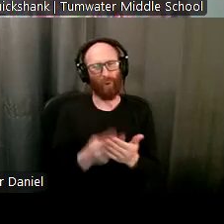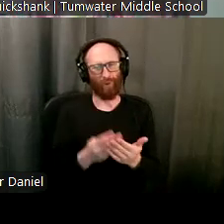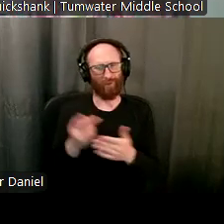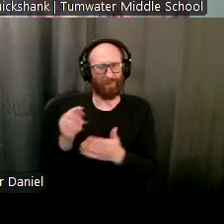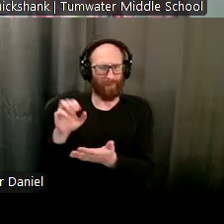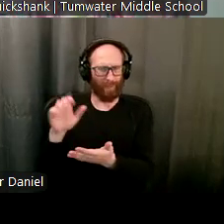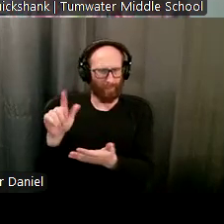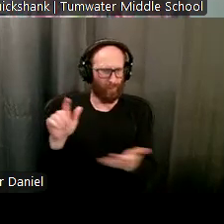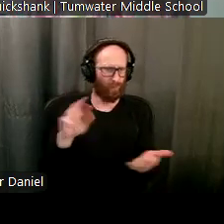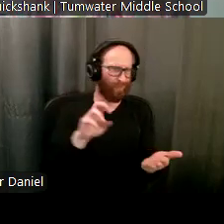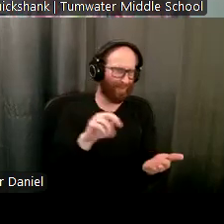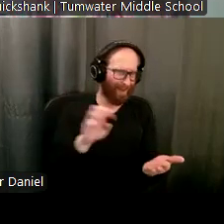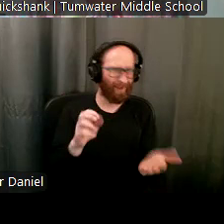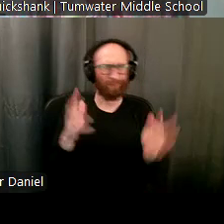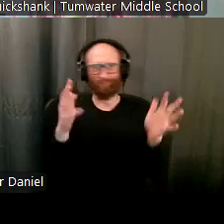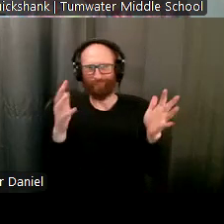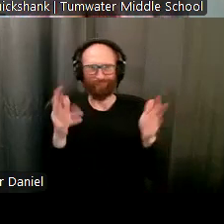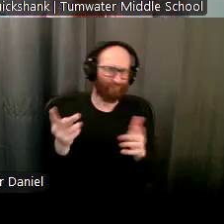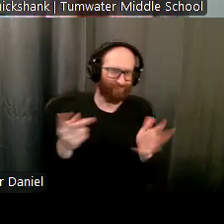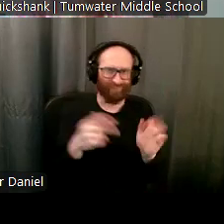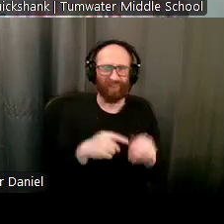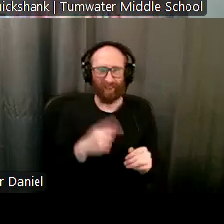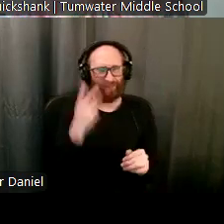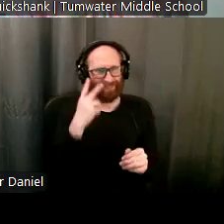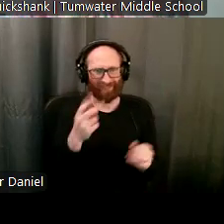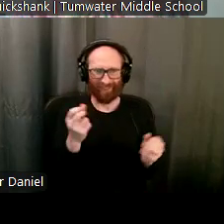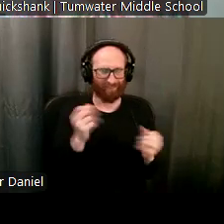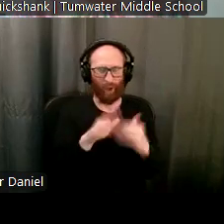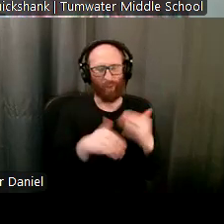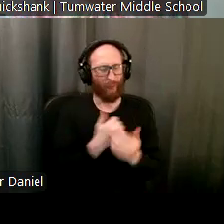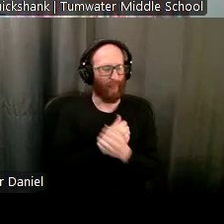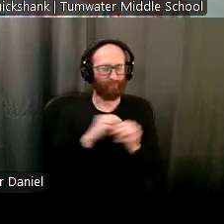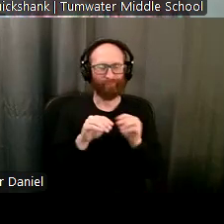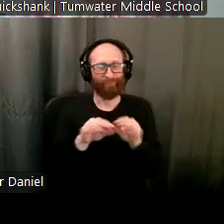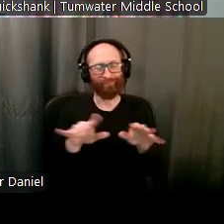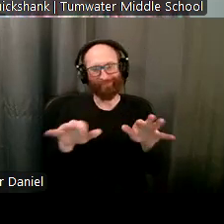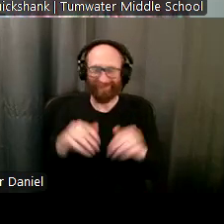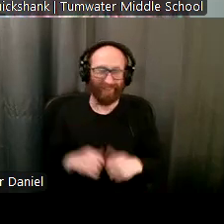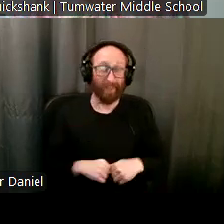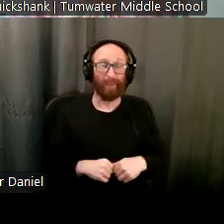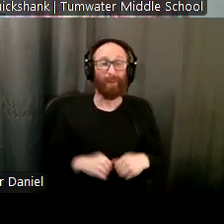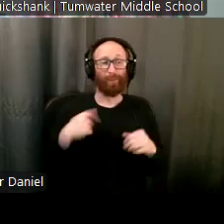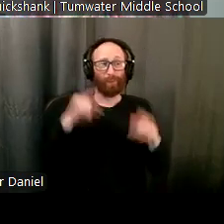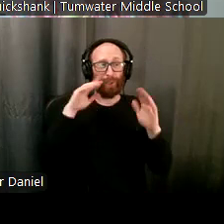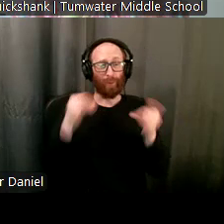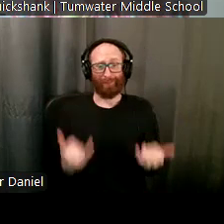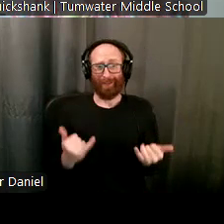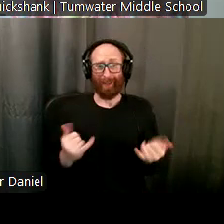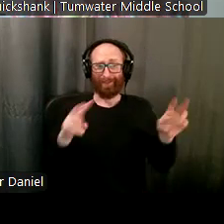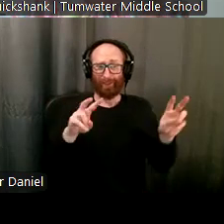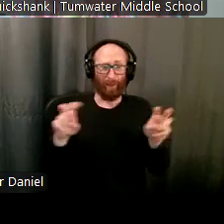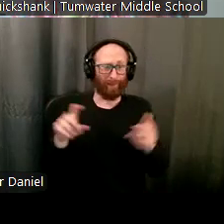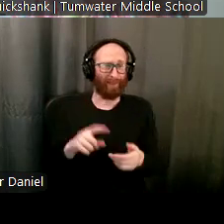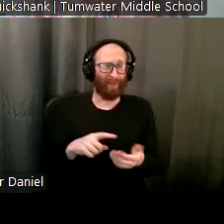Mabel and Renee. I've been seeing all the love come through. We hope that today's topic and conversation doesn't